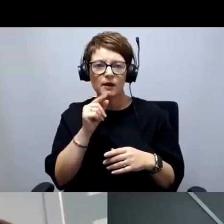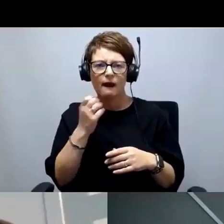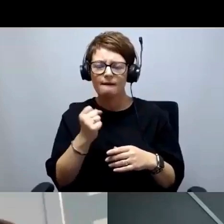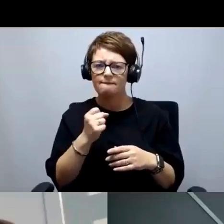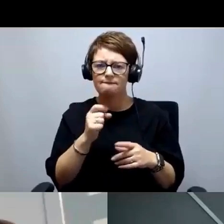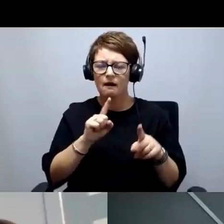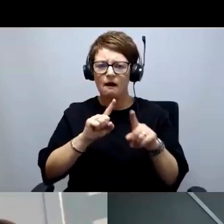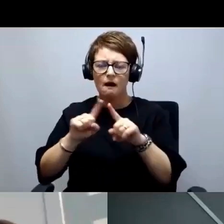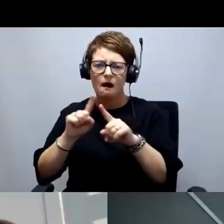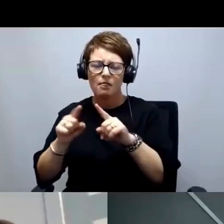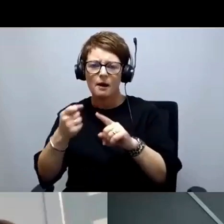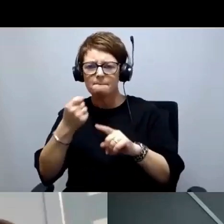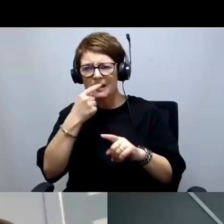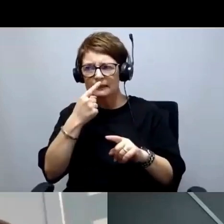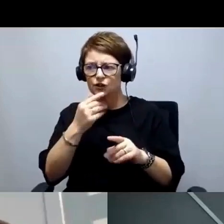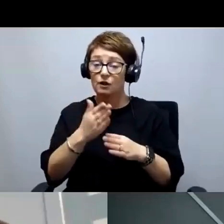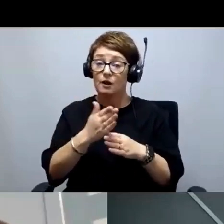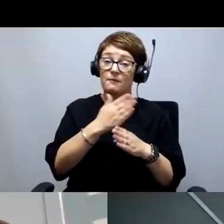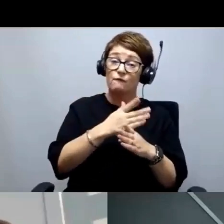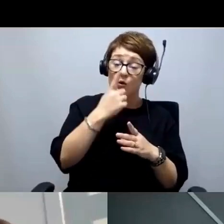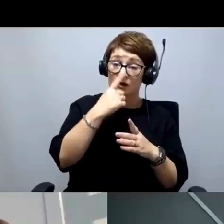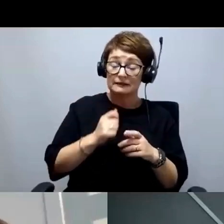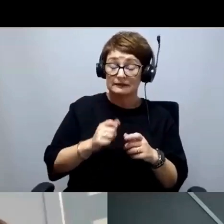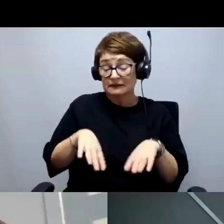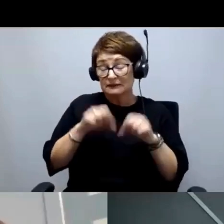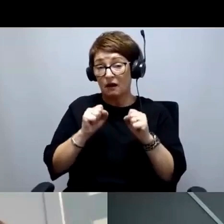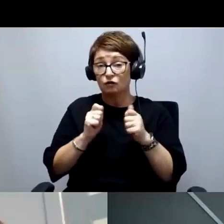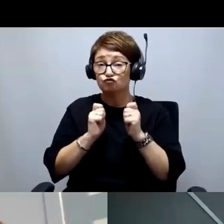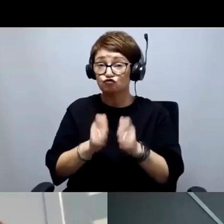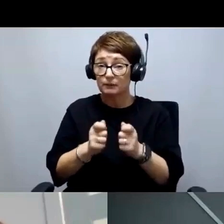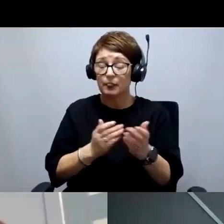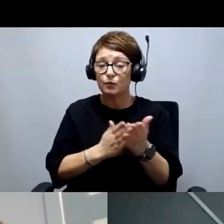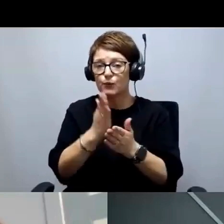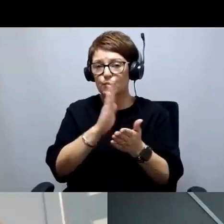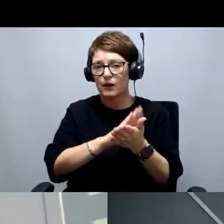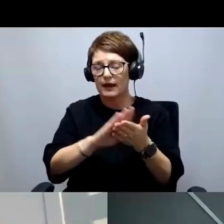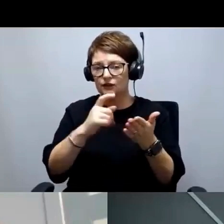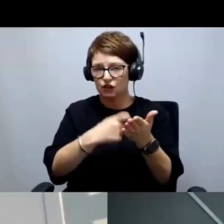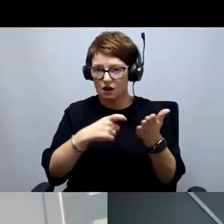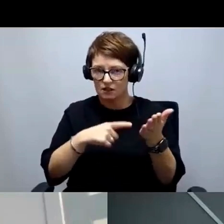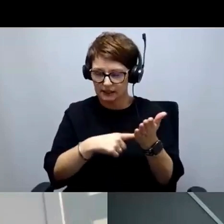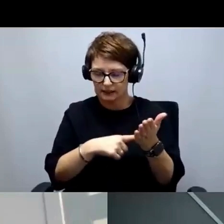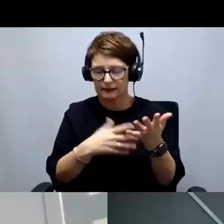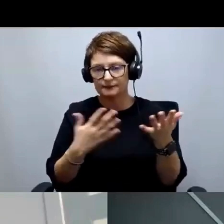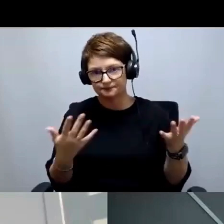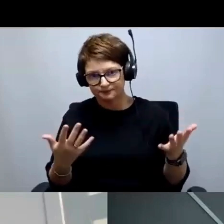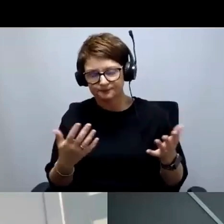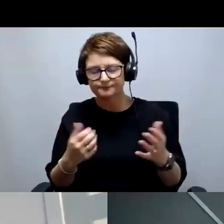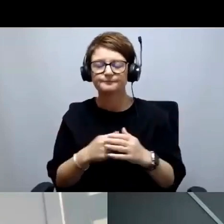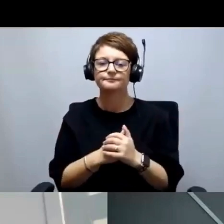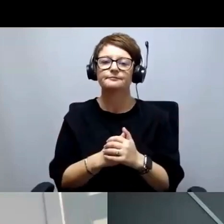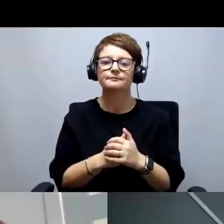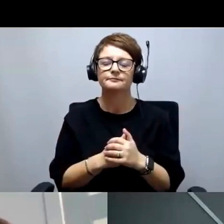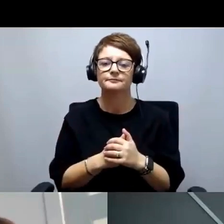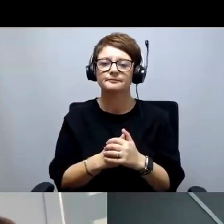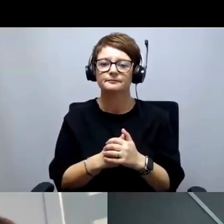psychotropic medication before being treated with HRT. Is that widely the case? And should